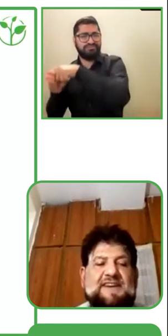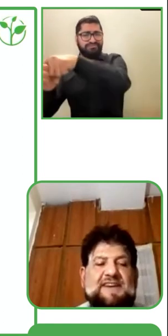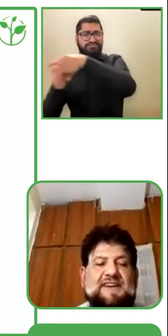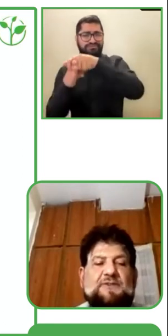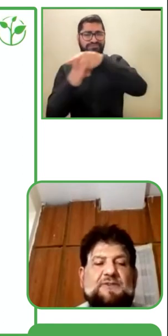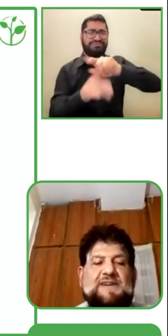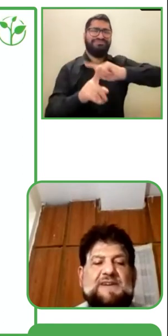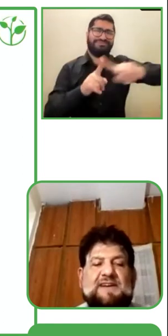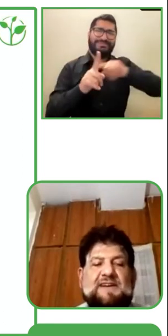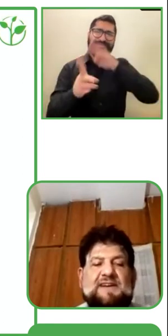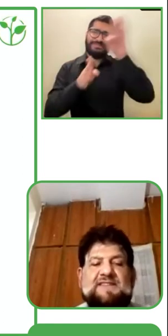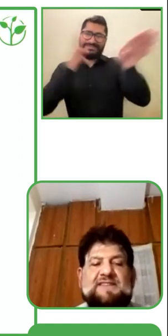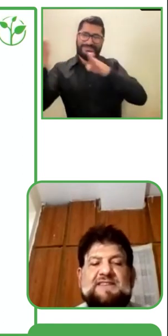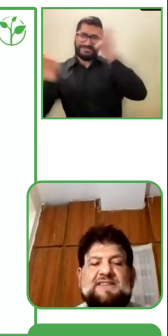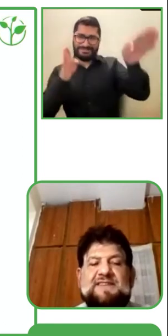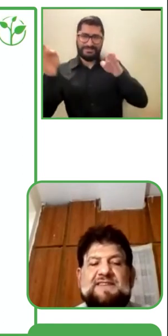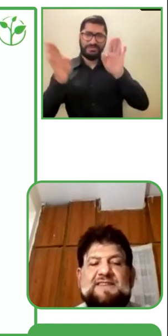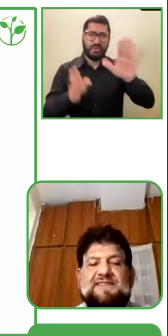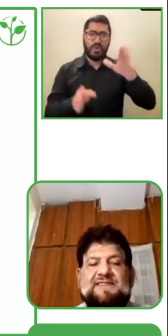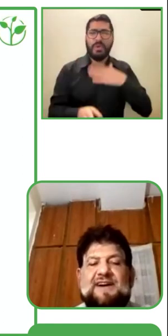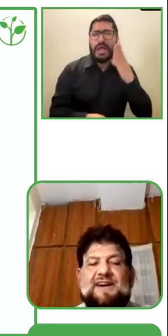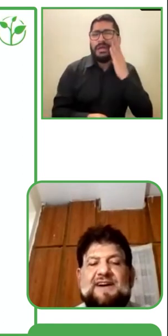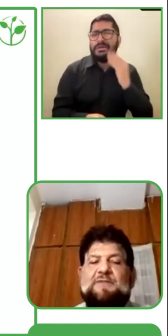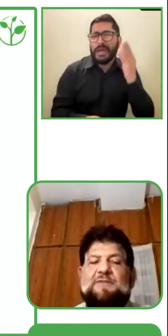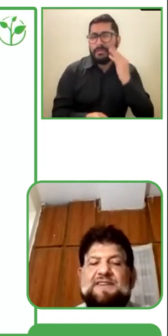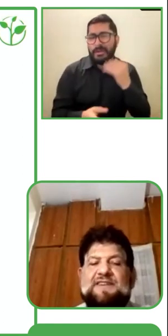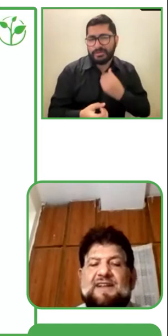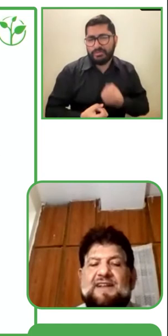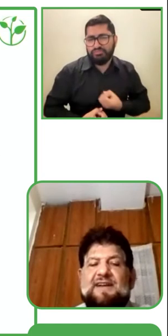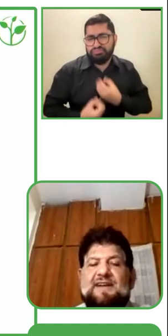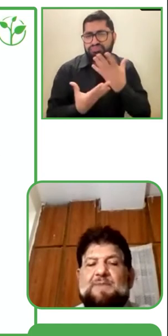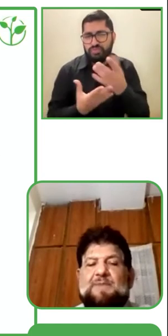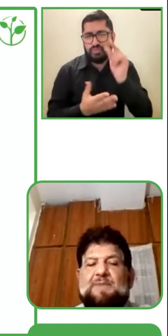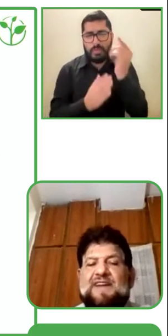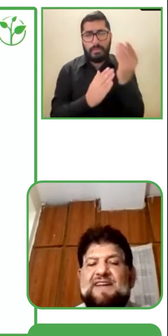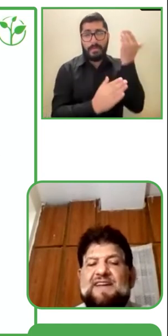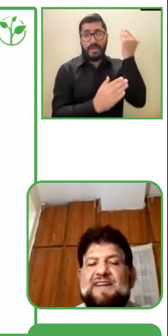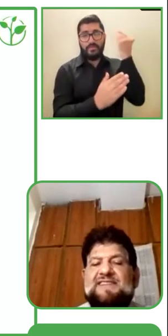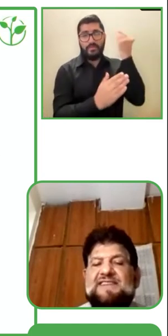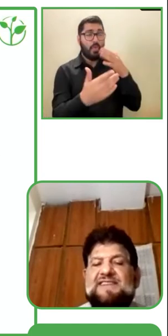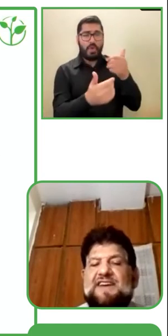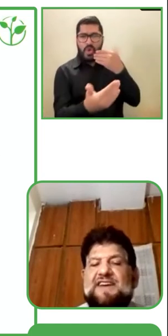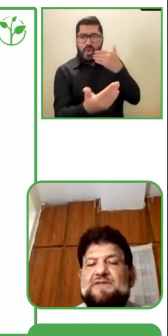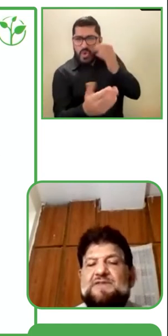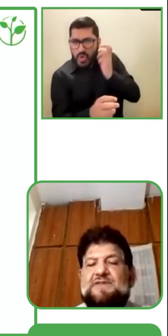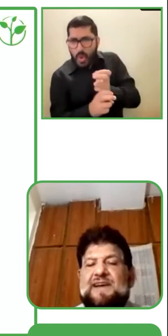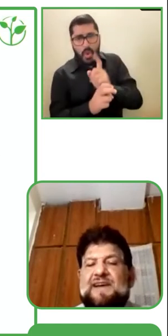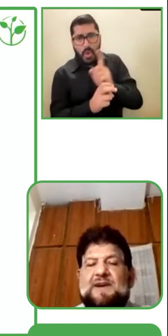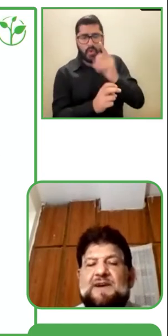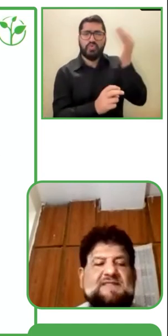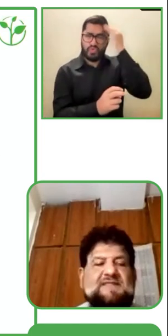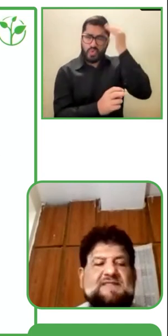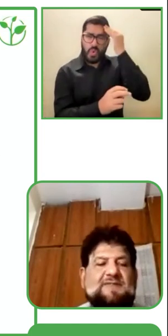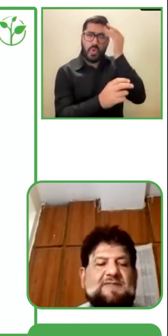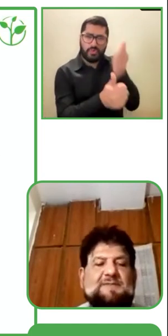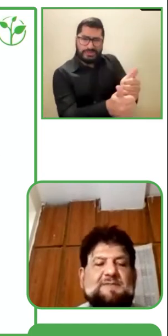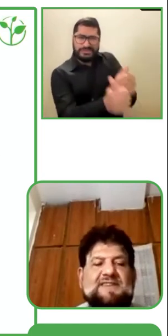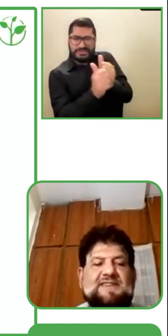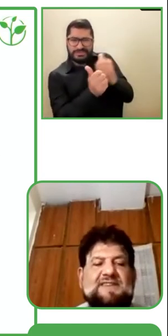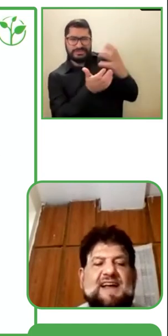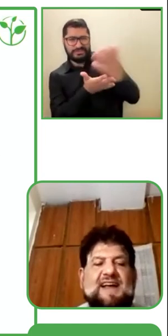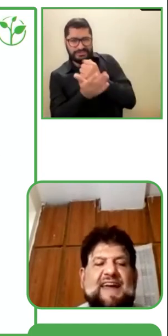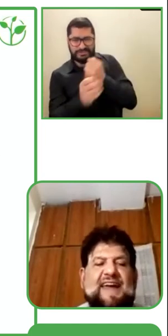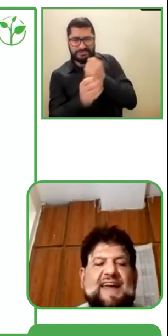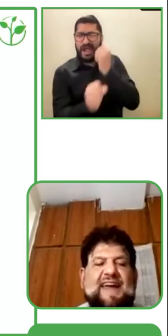Approximately 84% of persons with disabilities are unemployed. Compounding the existing issues faced by persons with